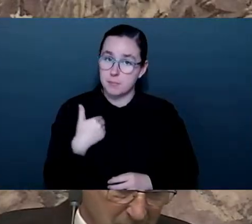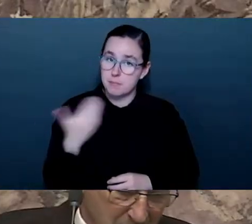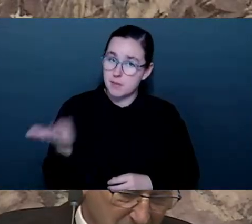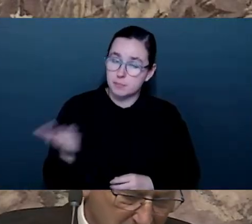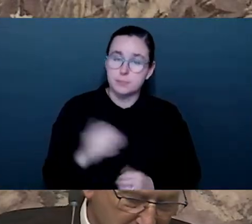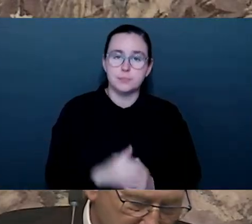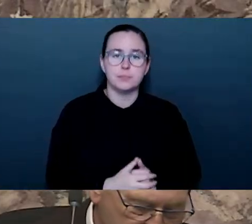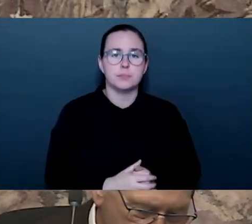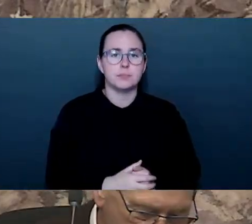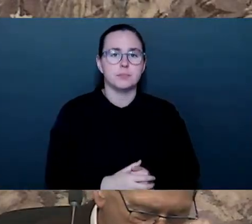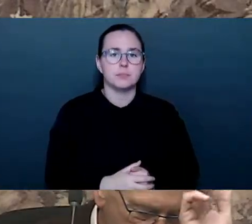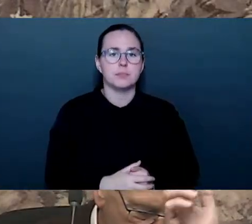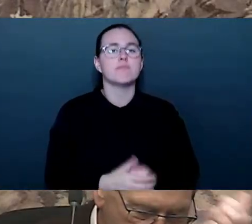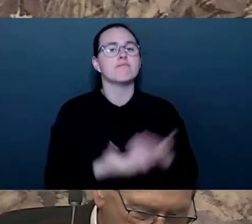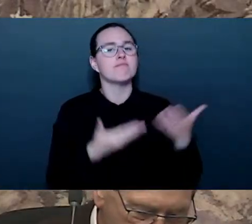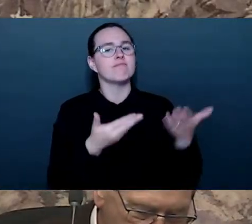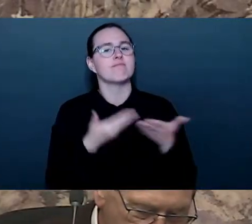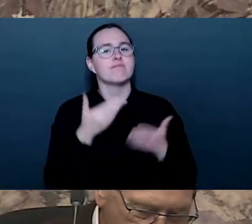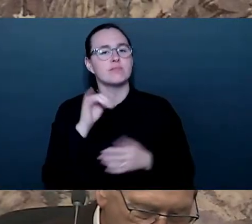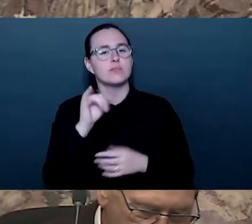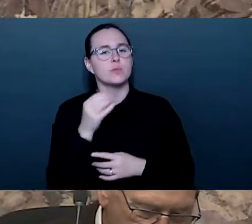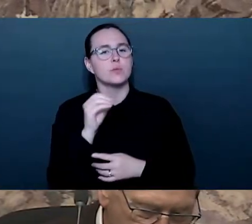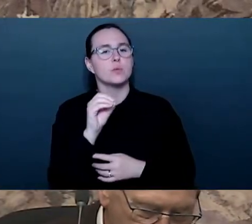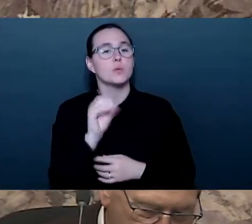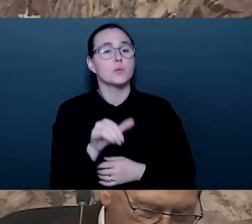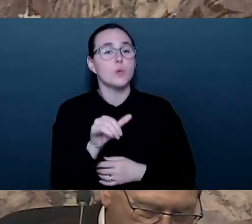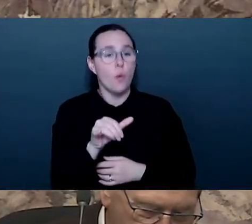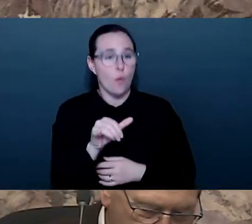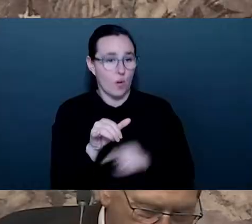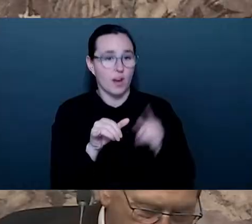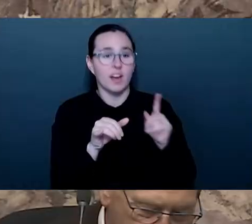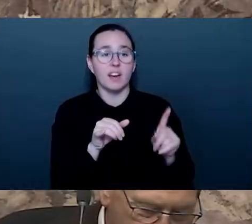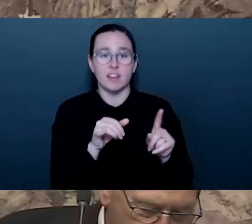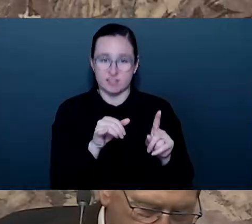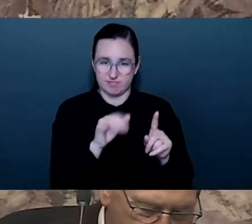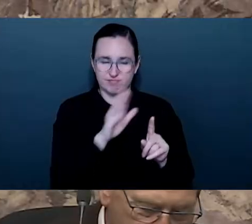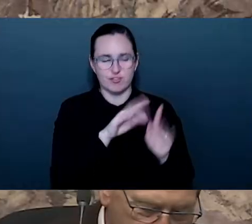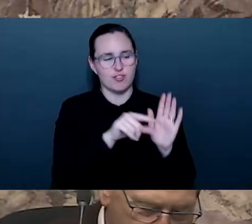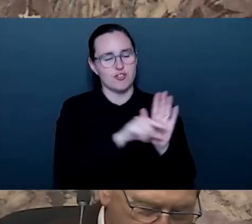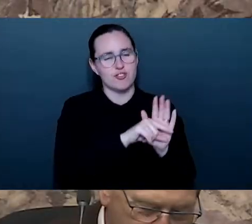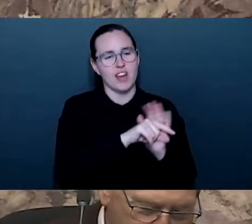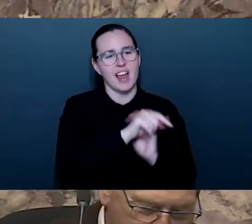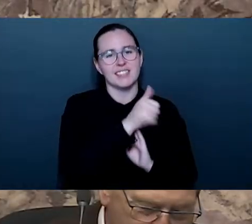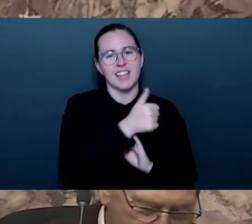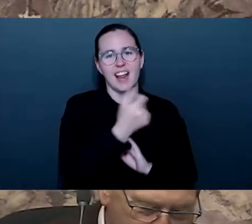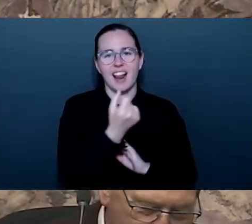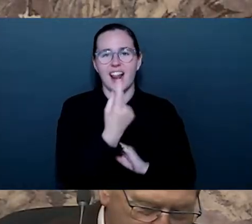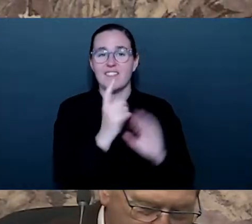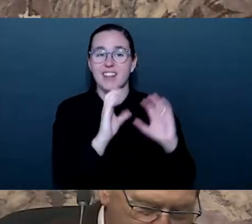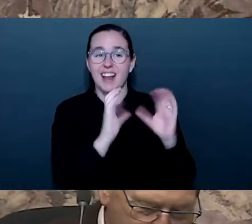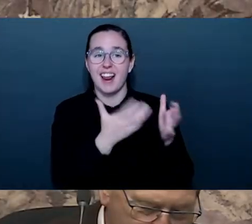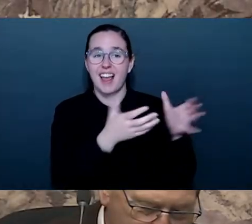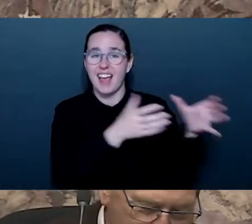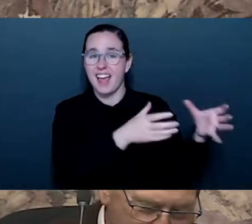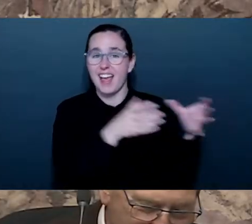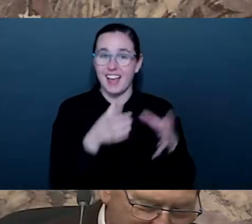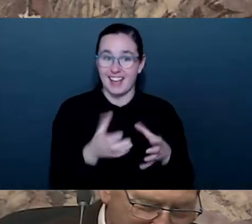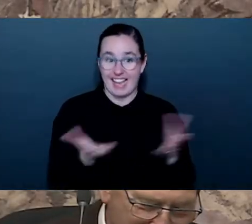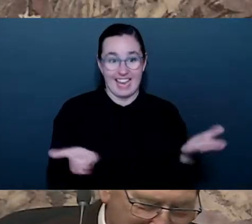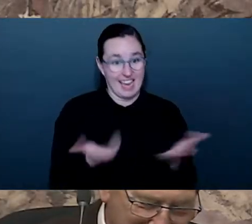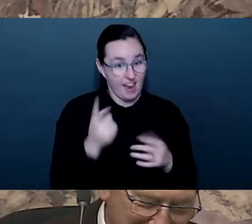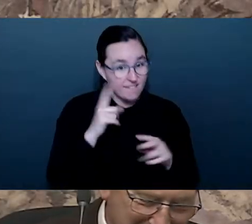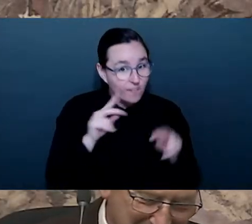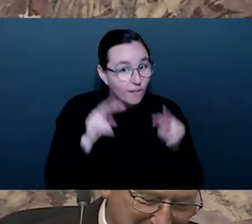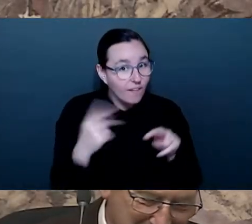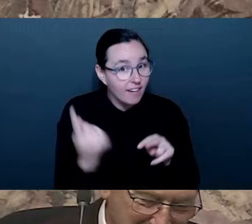from Gaglardi Academy. They'll be joining us for question period, so everybody can keep it civil. This is my son's school, so I will hear about